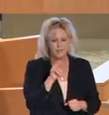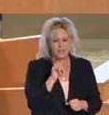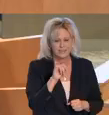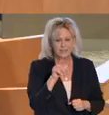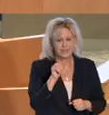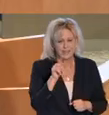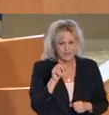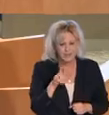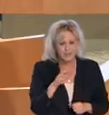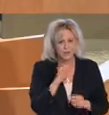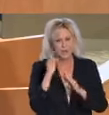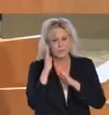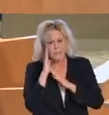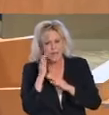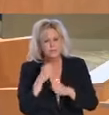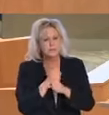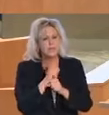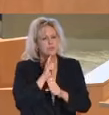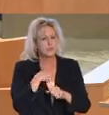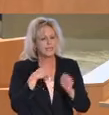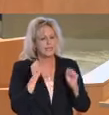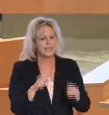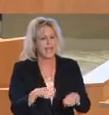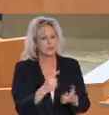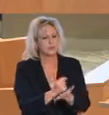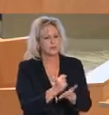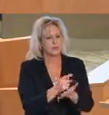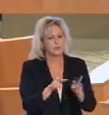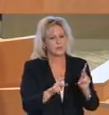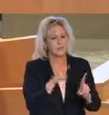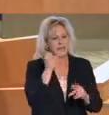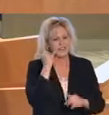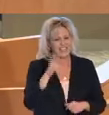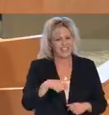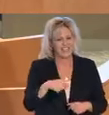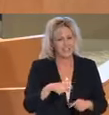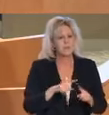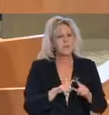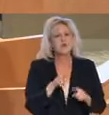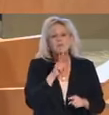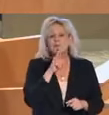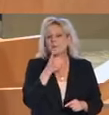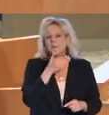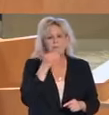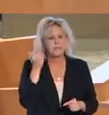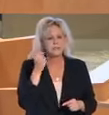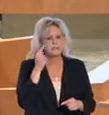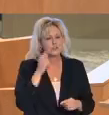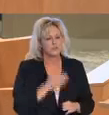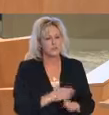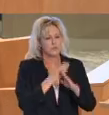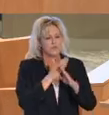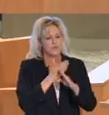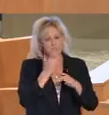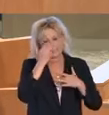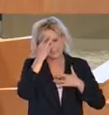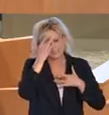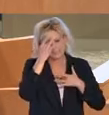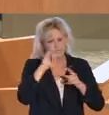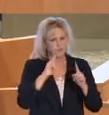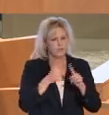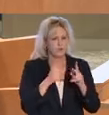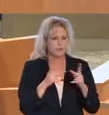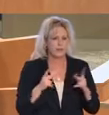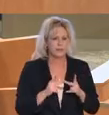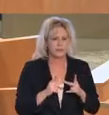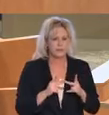treat our residents if they need treatment. But the best treatment at all is prevent them from getting sick in the first